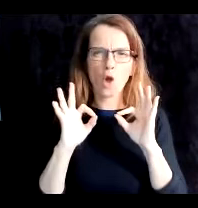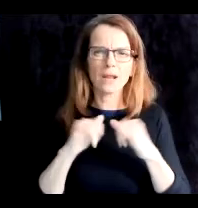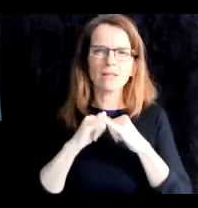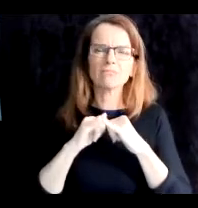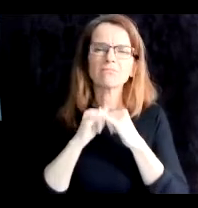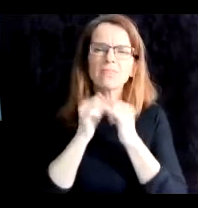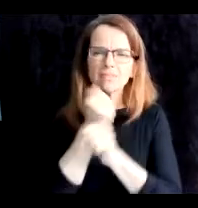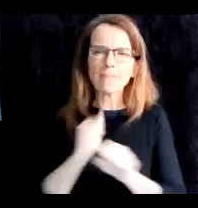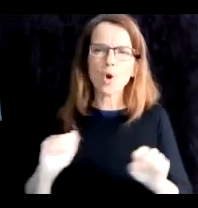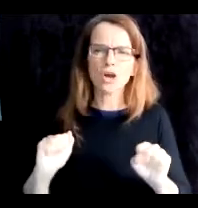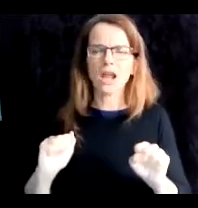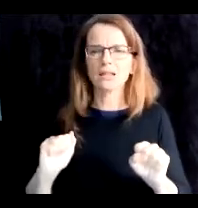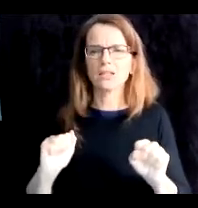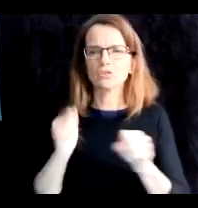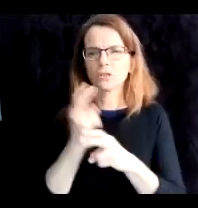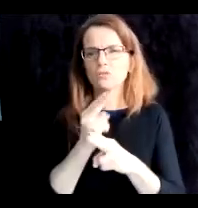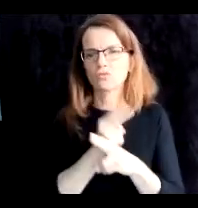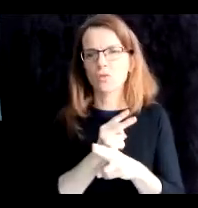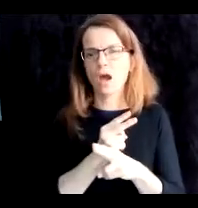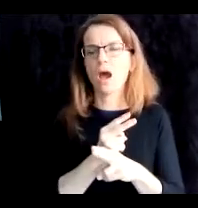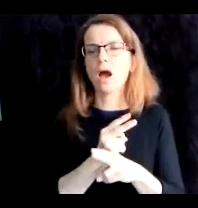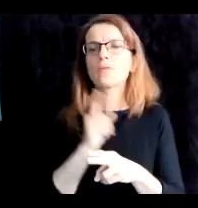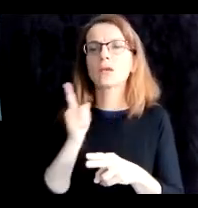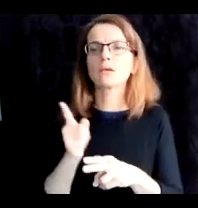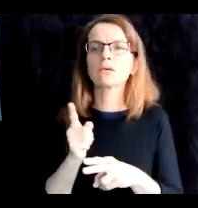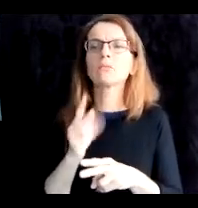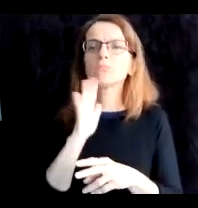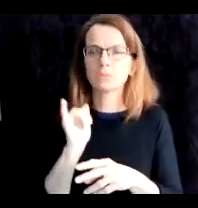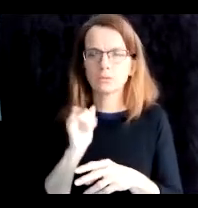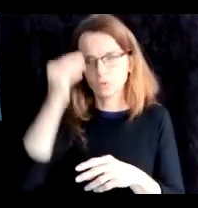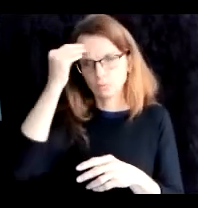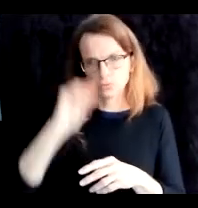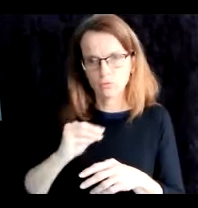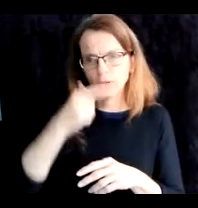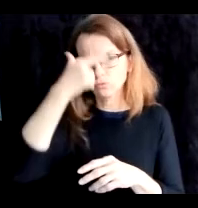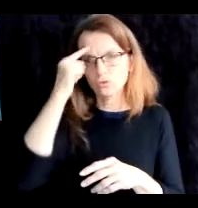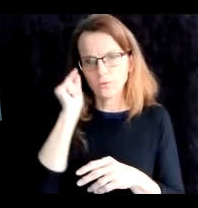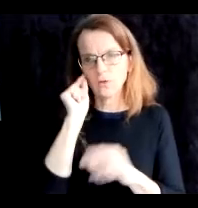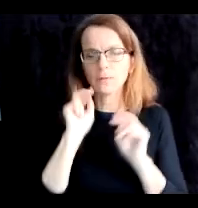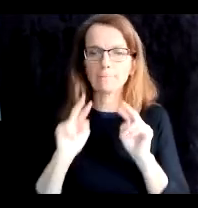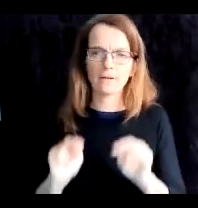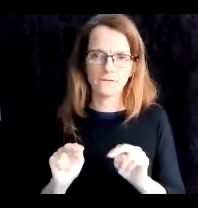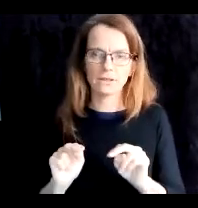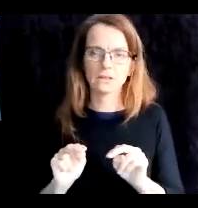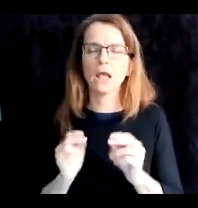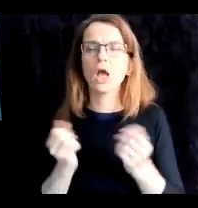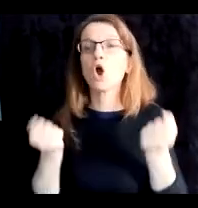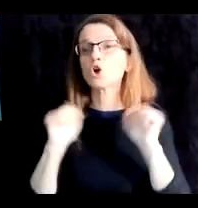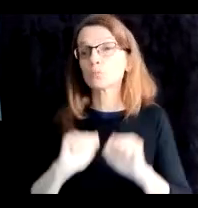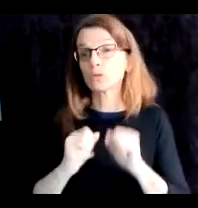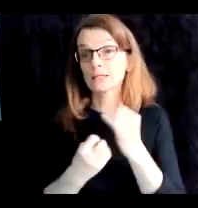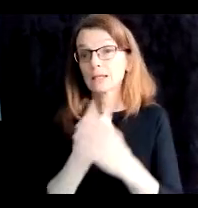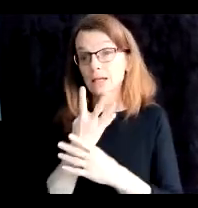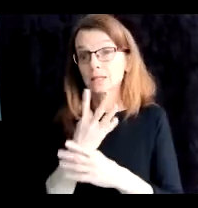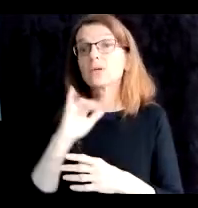of the human rights. So economic development does depend on the education for active